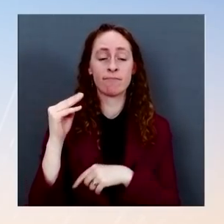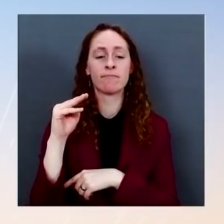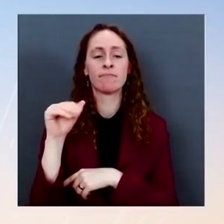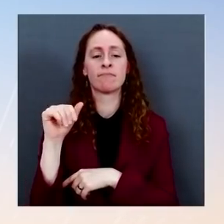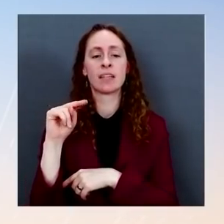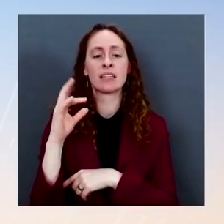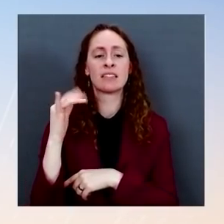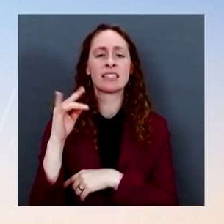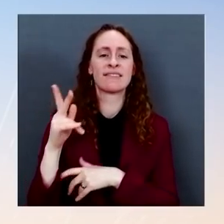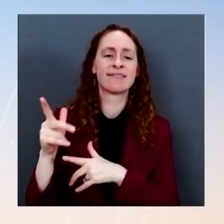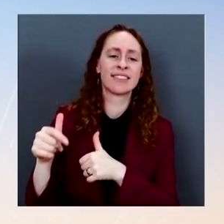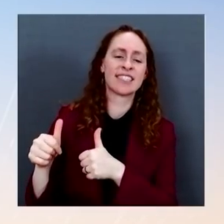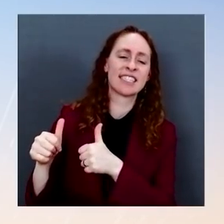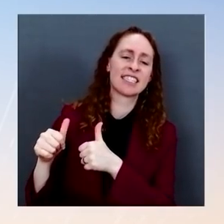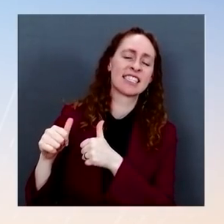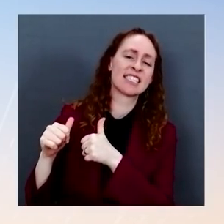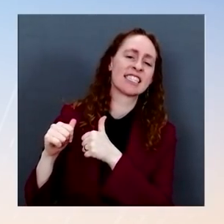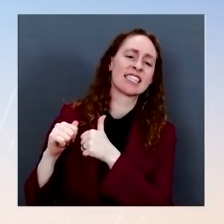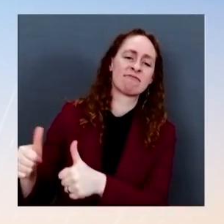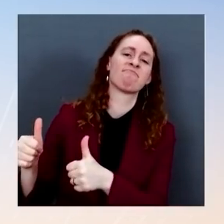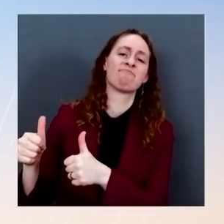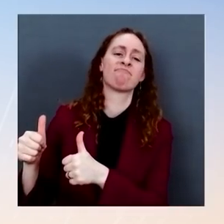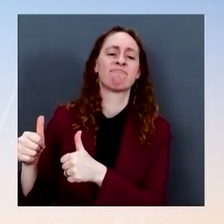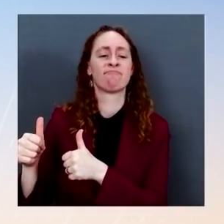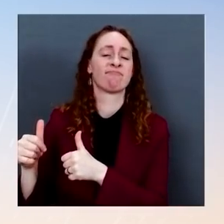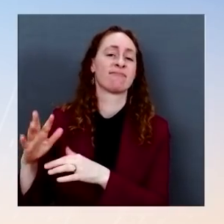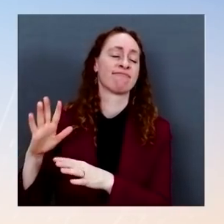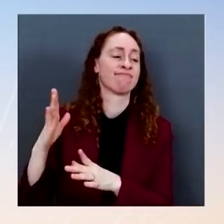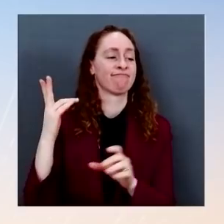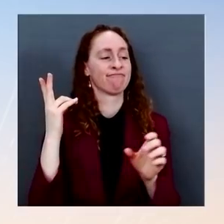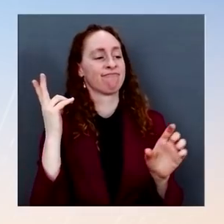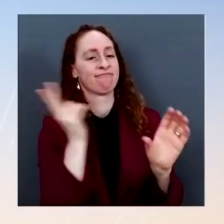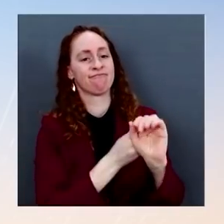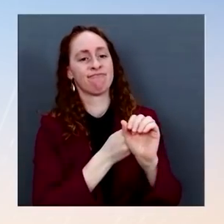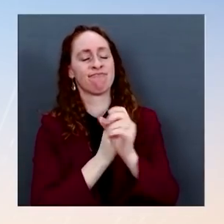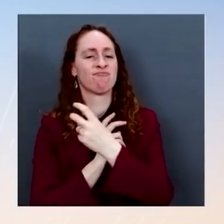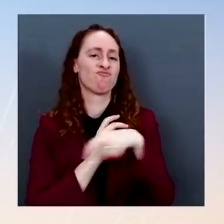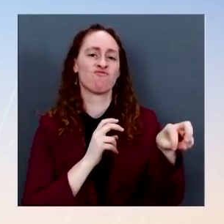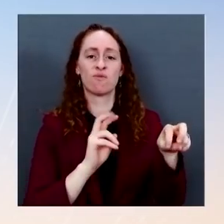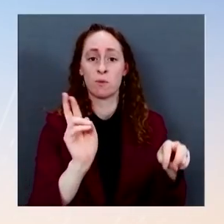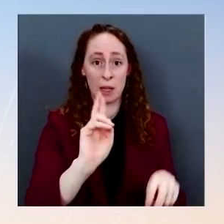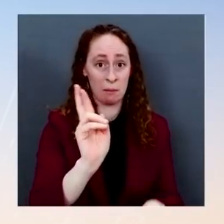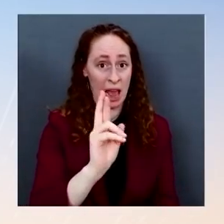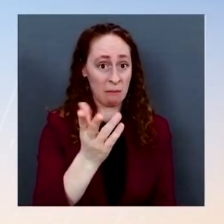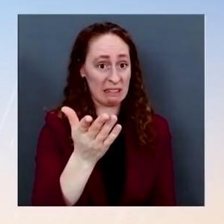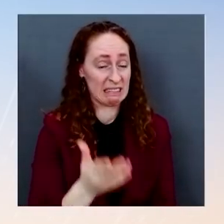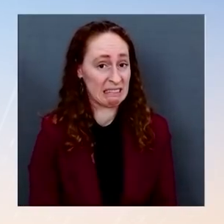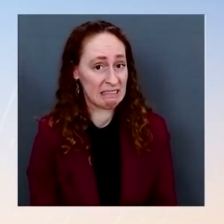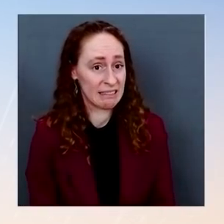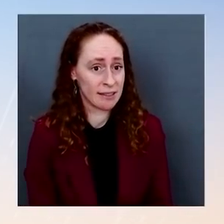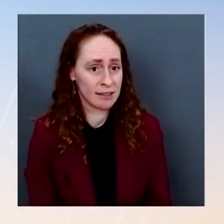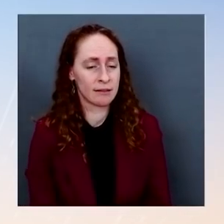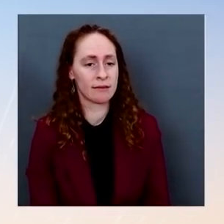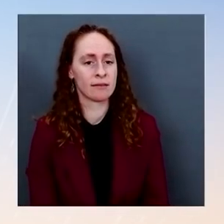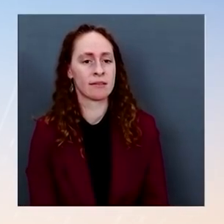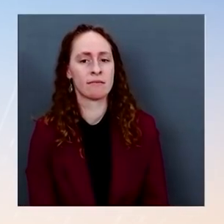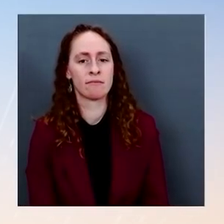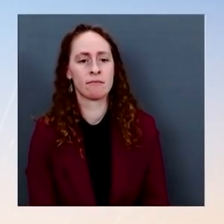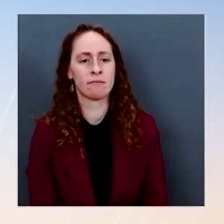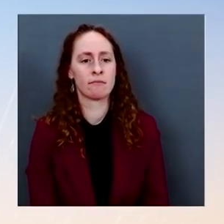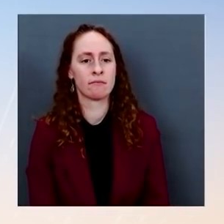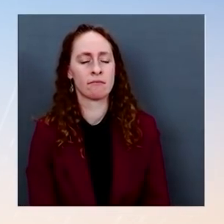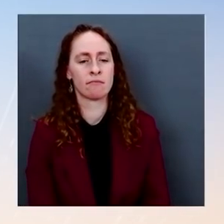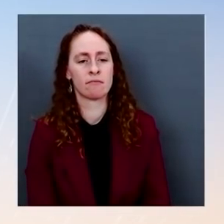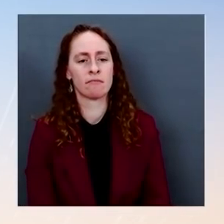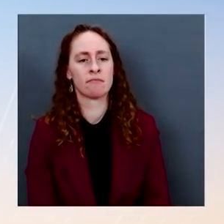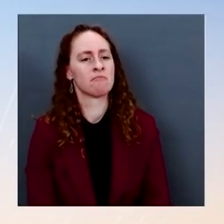continues to believe that they share a range of values. They share a commitment to helping working people, to helping lower costs for the American people. Our